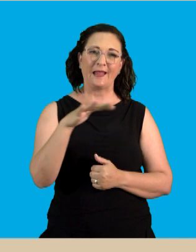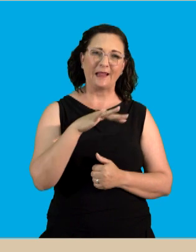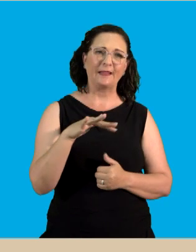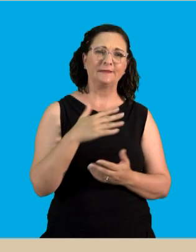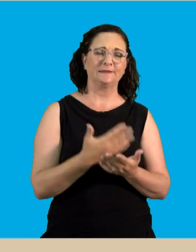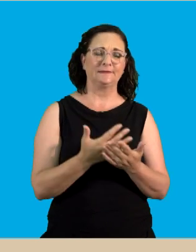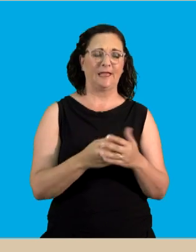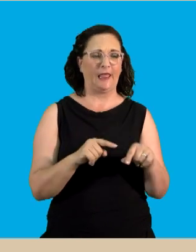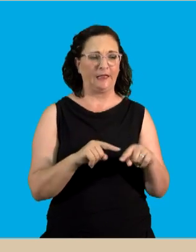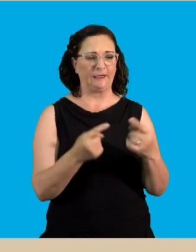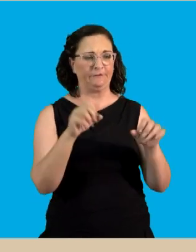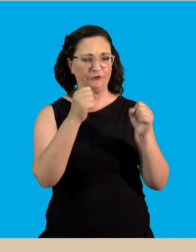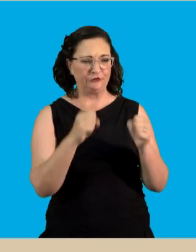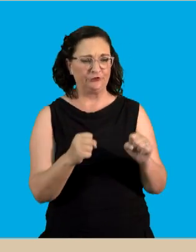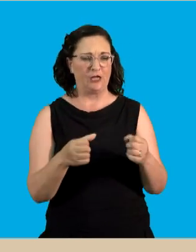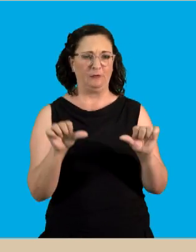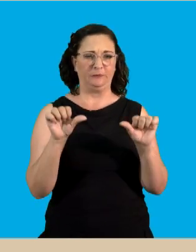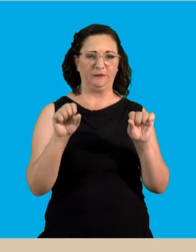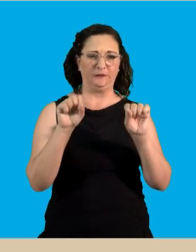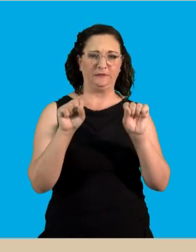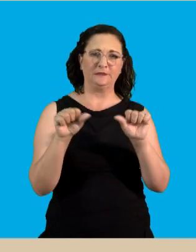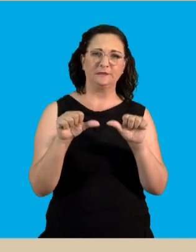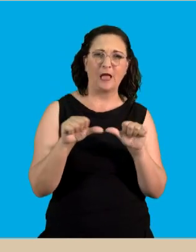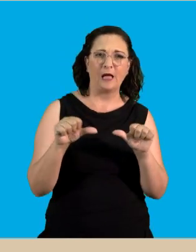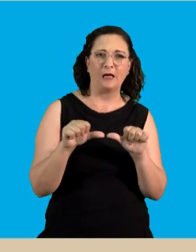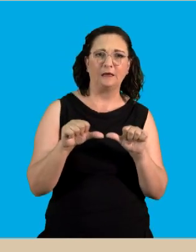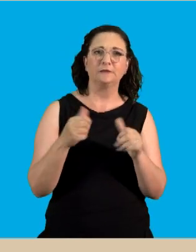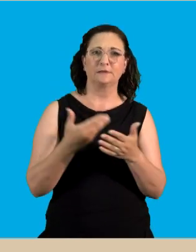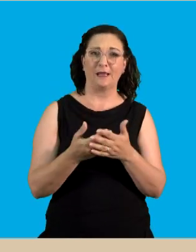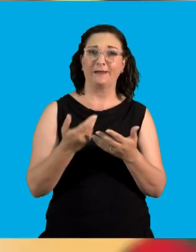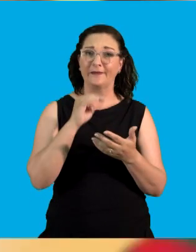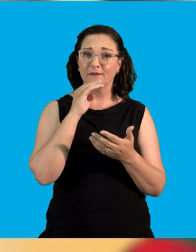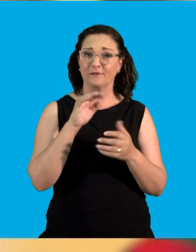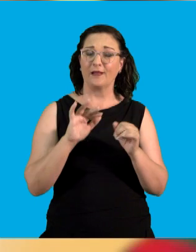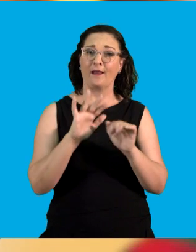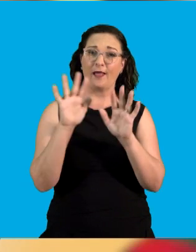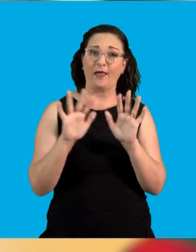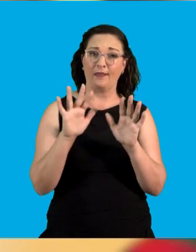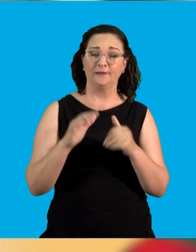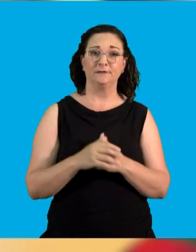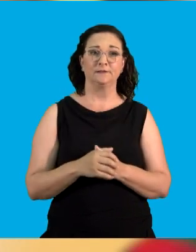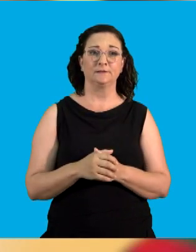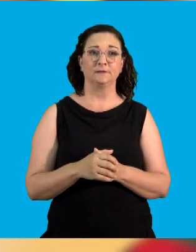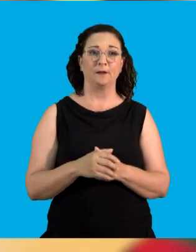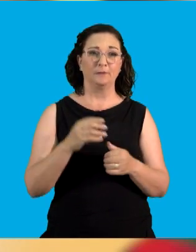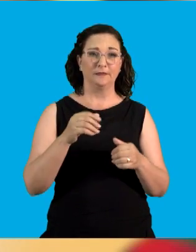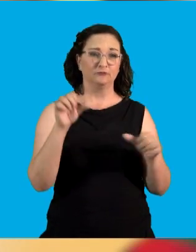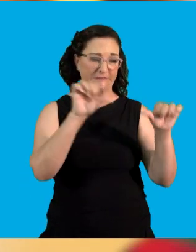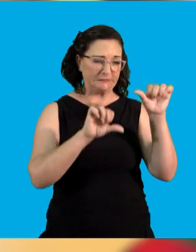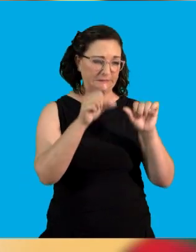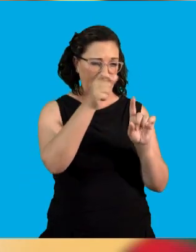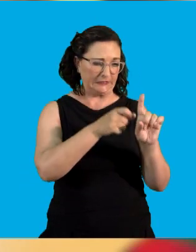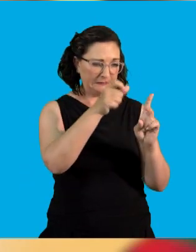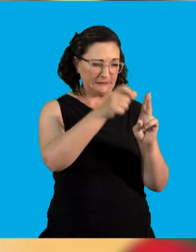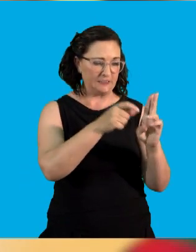galaxies, they come in different shape, in different sizes, they even come in different colors. And scientists, when